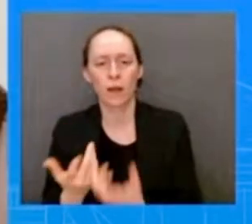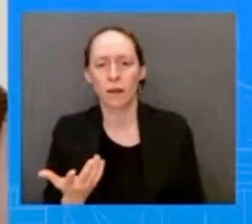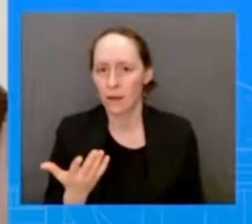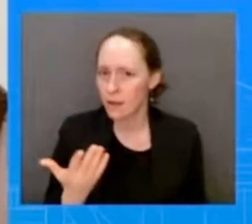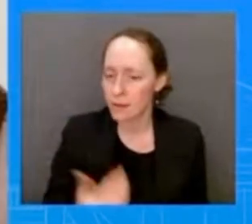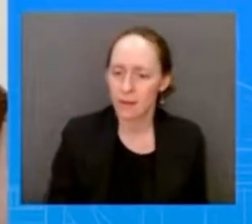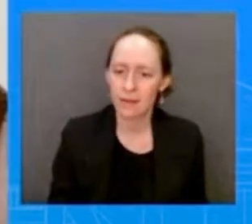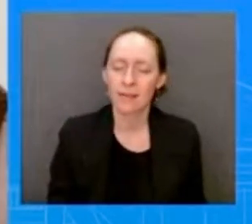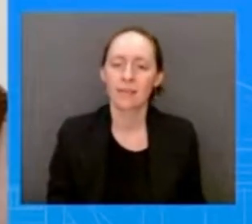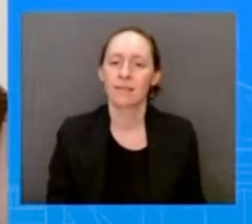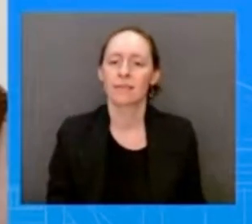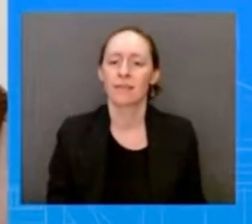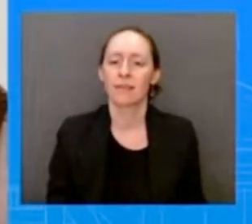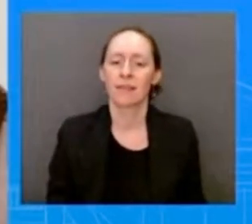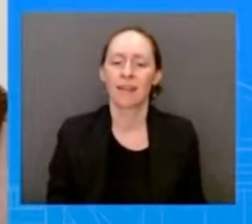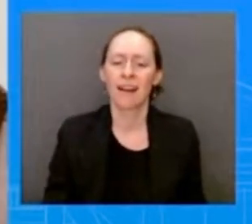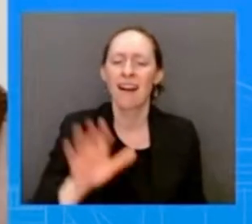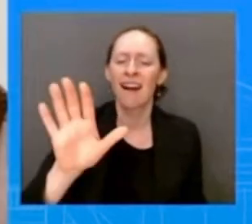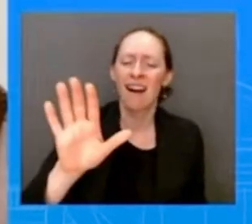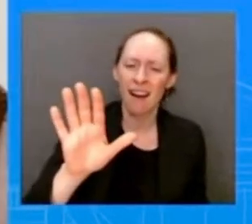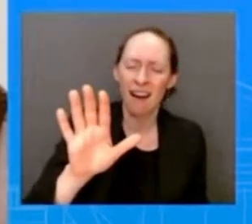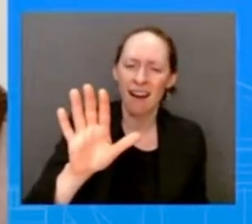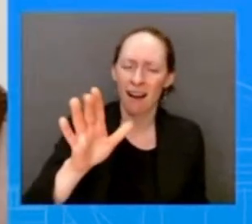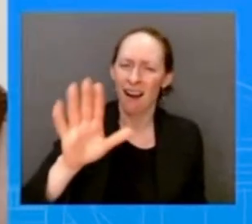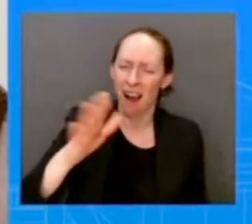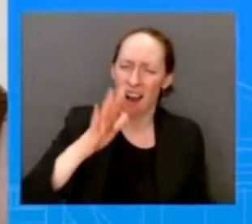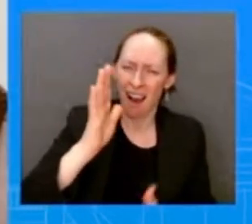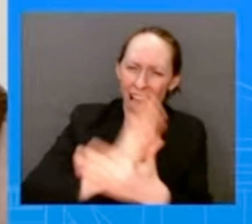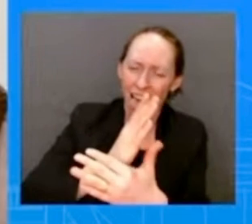interrupt, but you're going to have faith that your